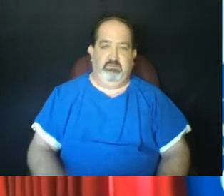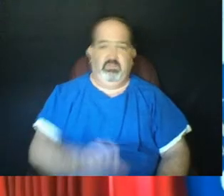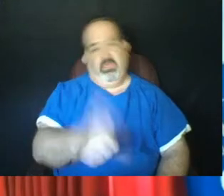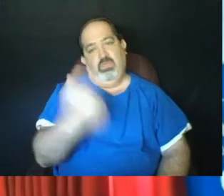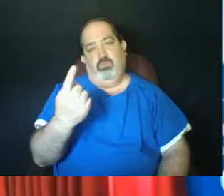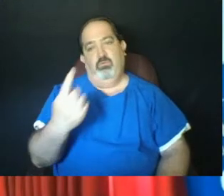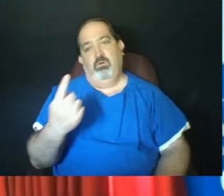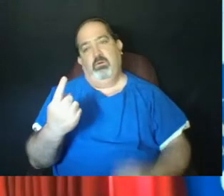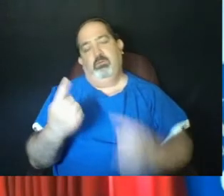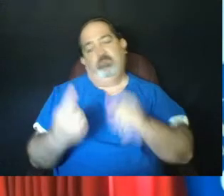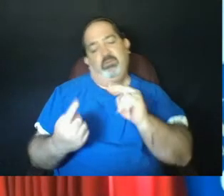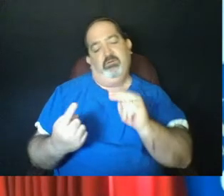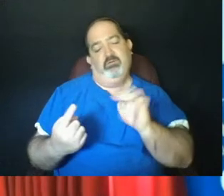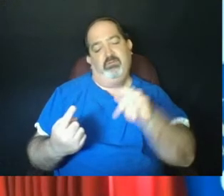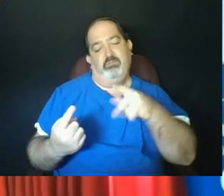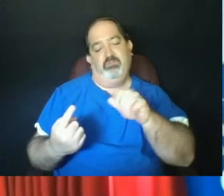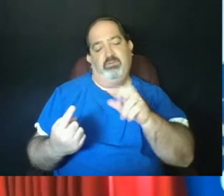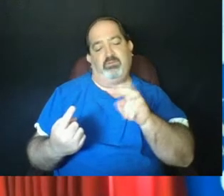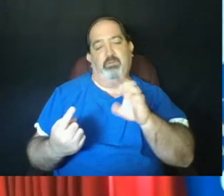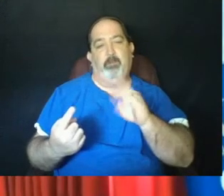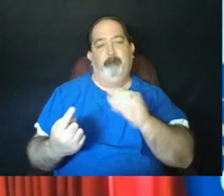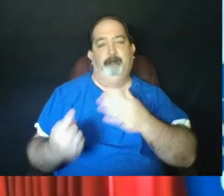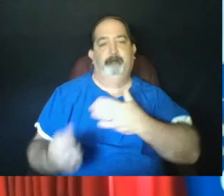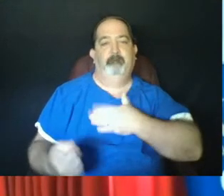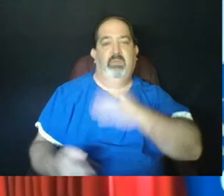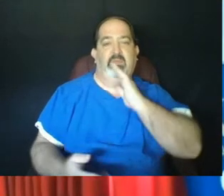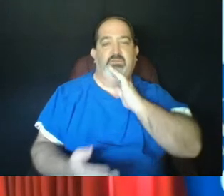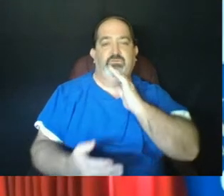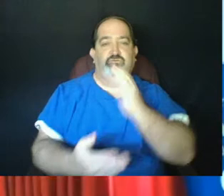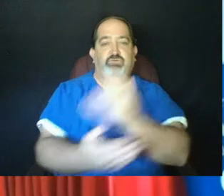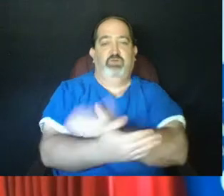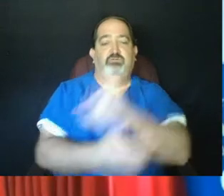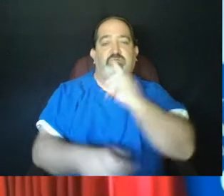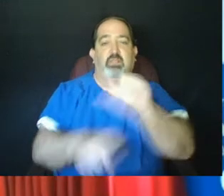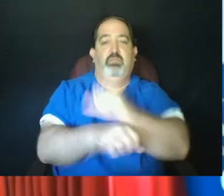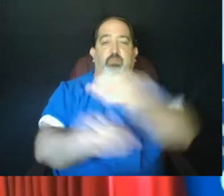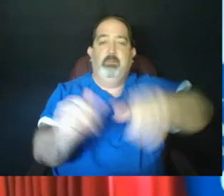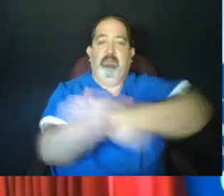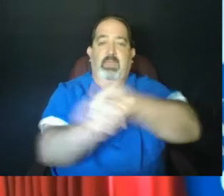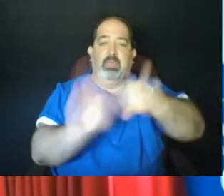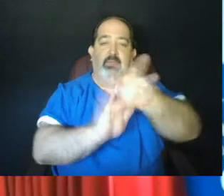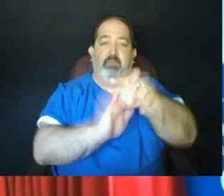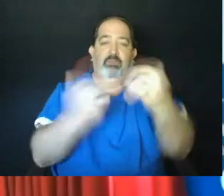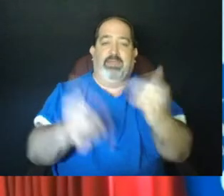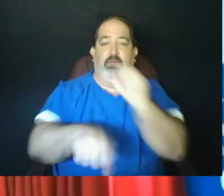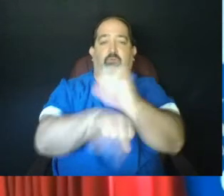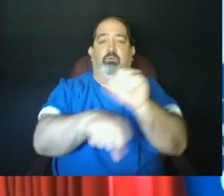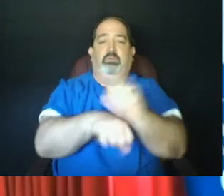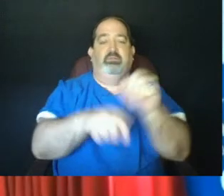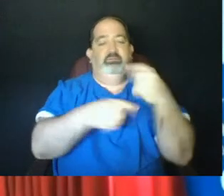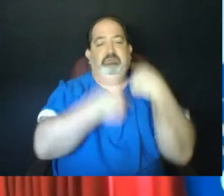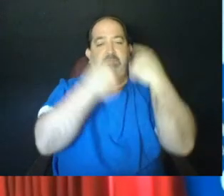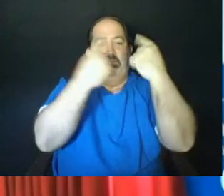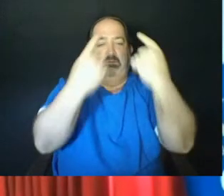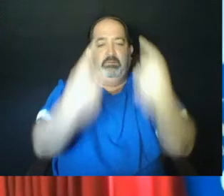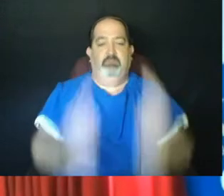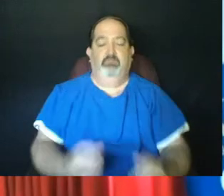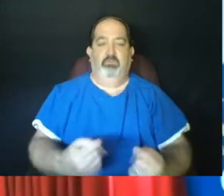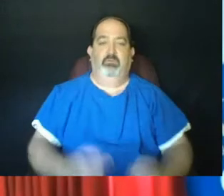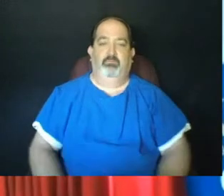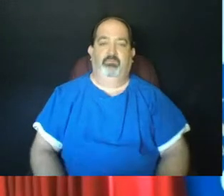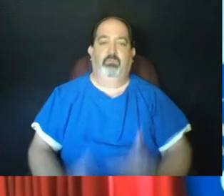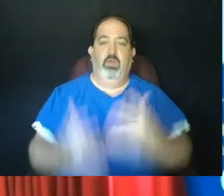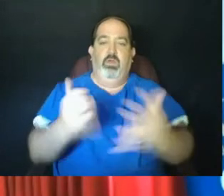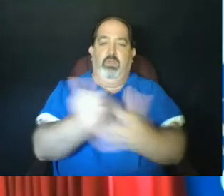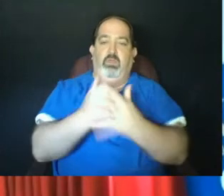one is a bit of nepotism, I'm afraid, but it's my daughter who is literally behind the camera right now working as she has been from the get-go, and all